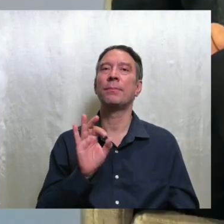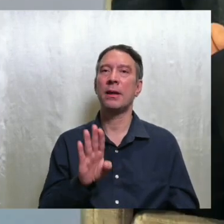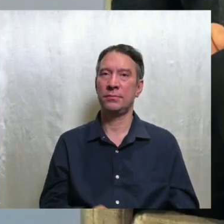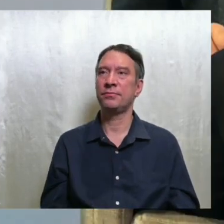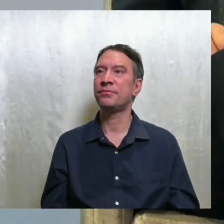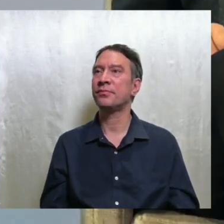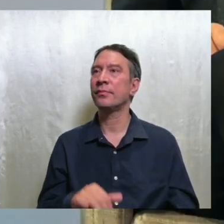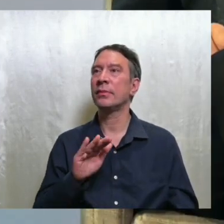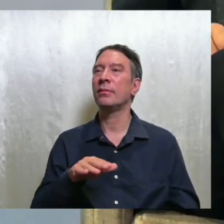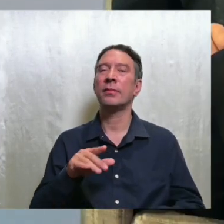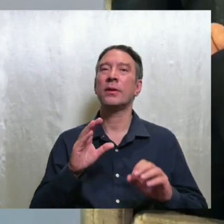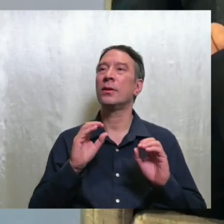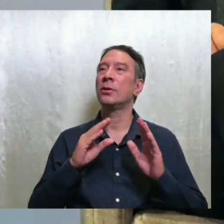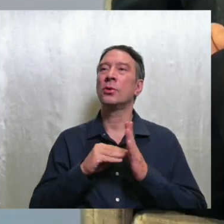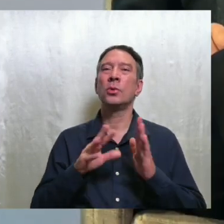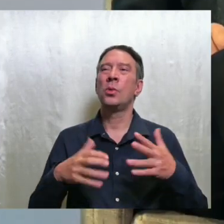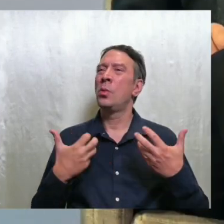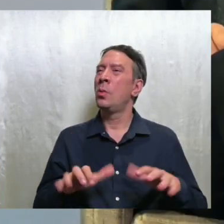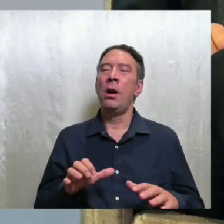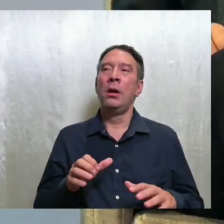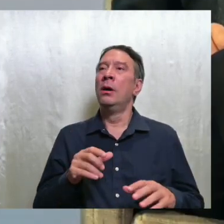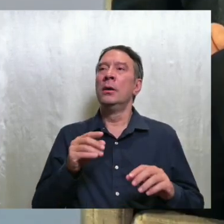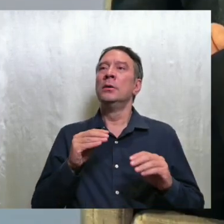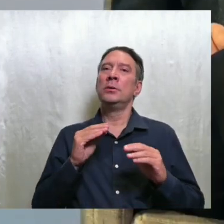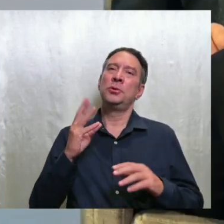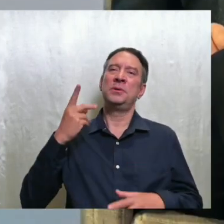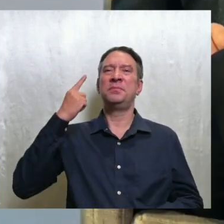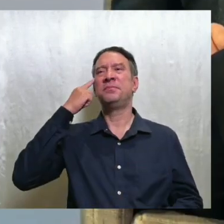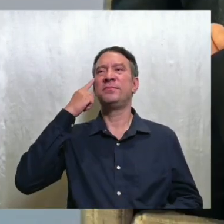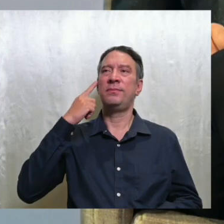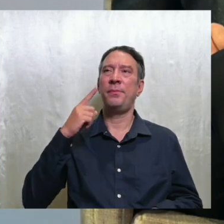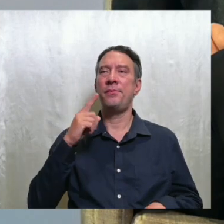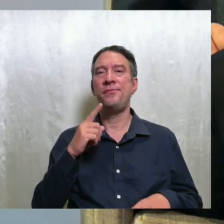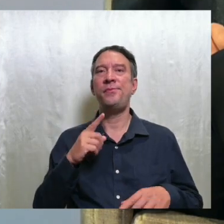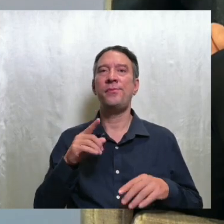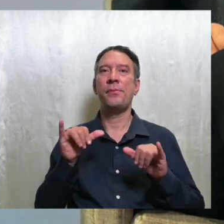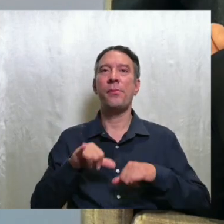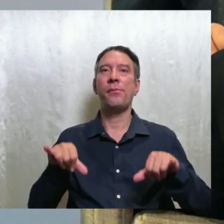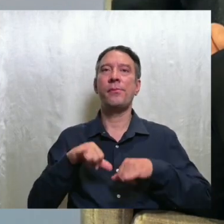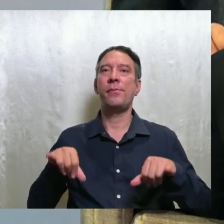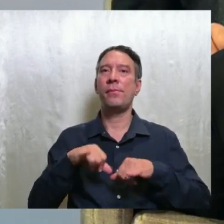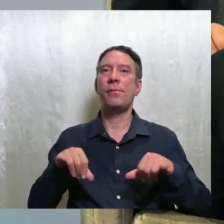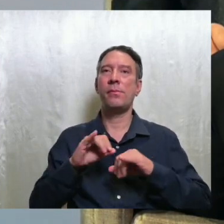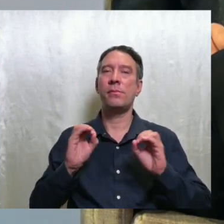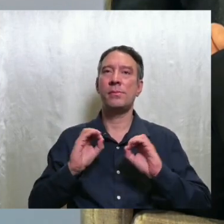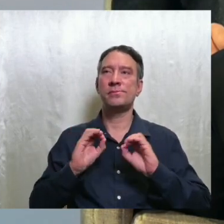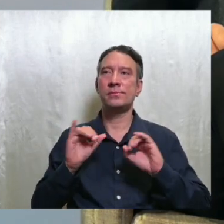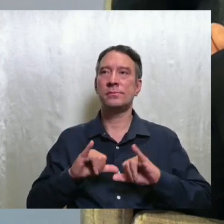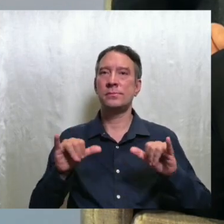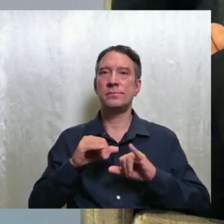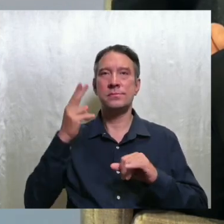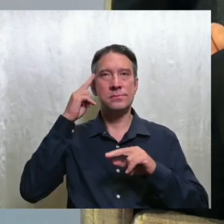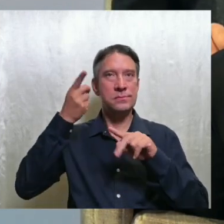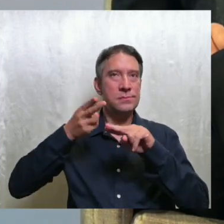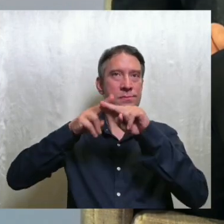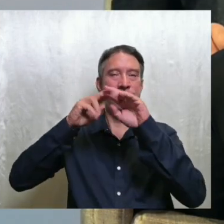stuck for a very long time and they don't have help available. When we actually monitored the real life, so as we said, right, so most of the